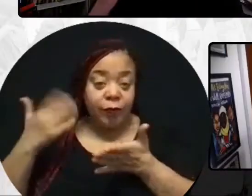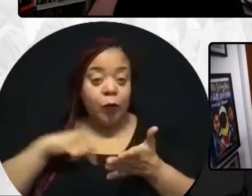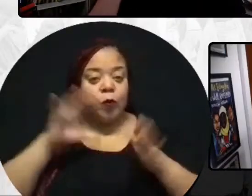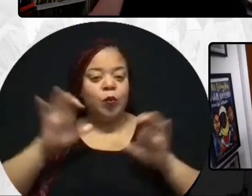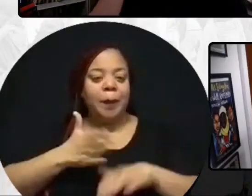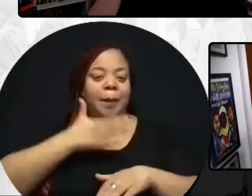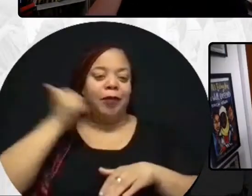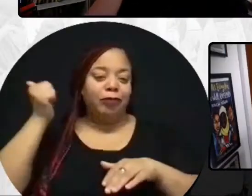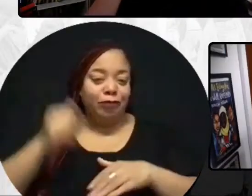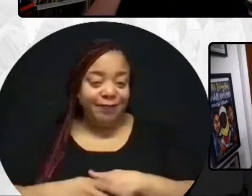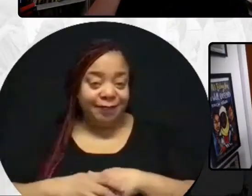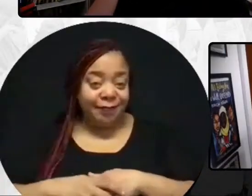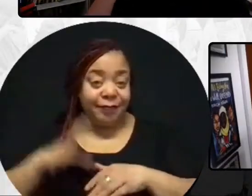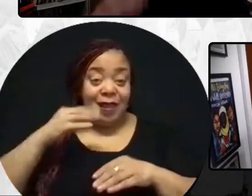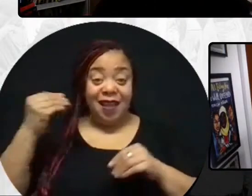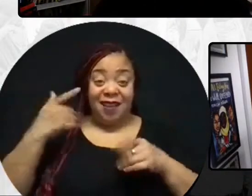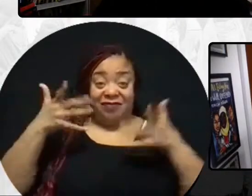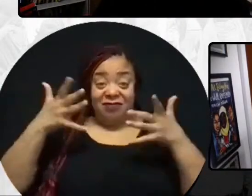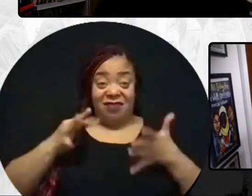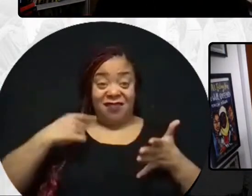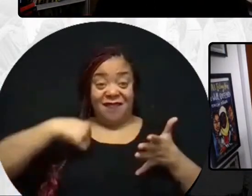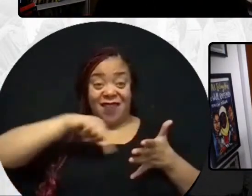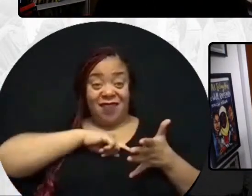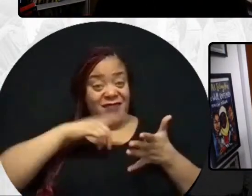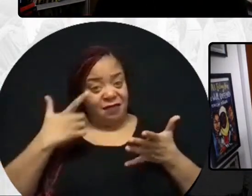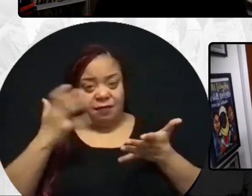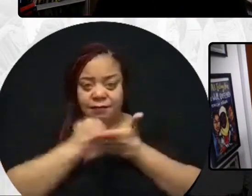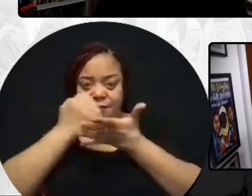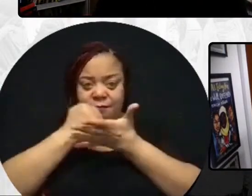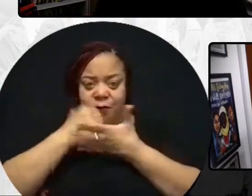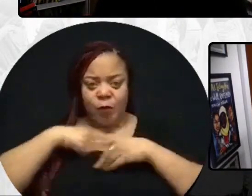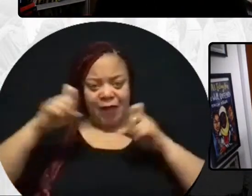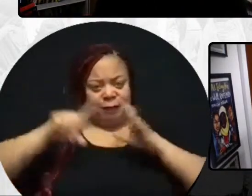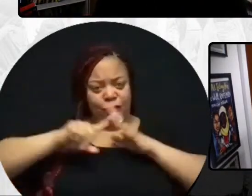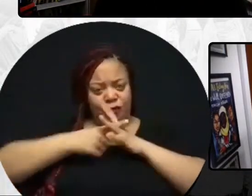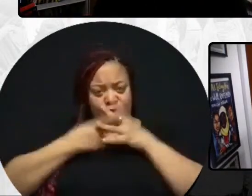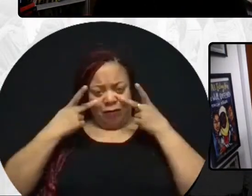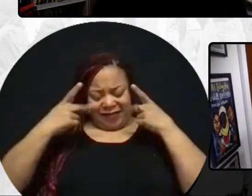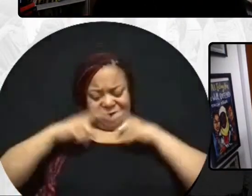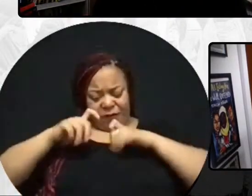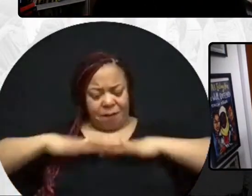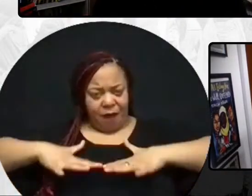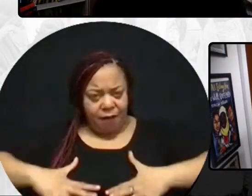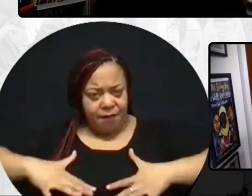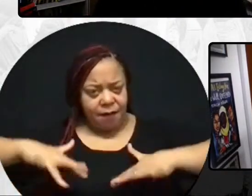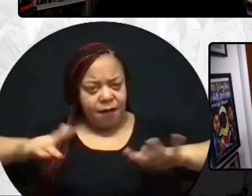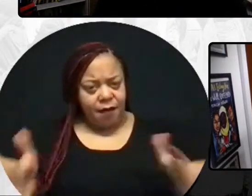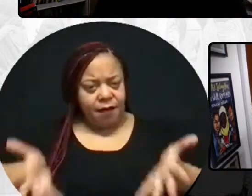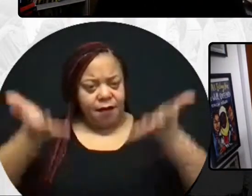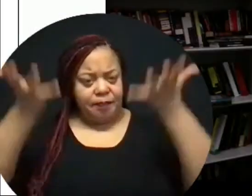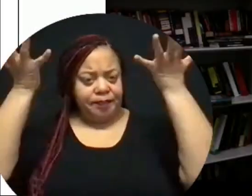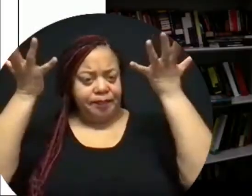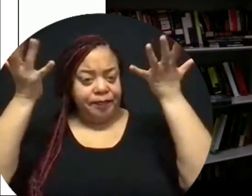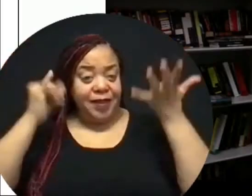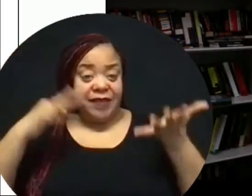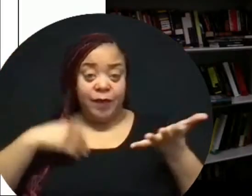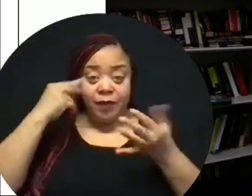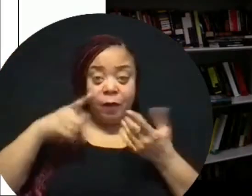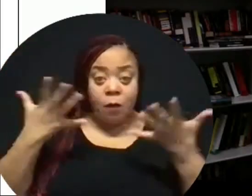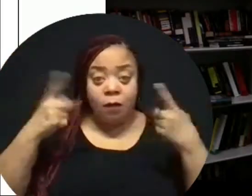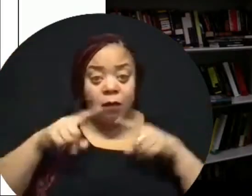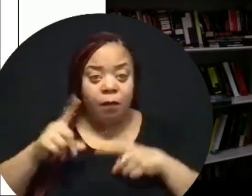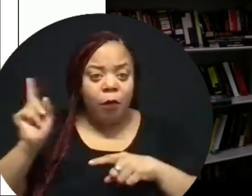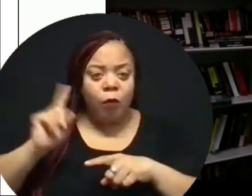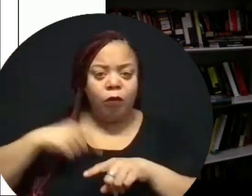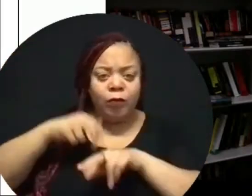Thank you. And I think, for sure, decolonization, abolition, those aren't metaphors. They have